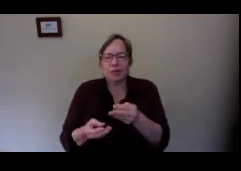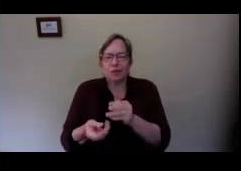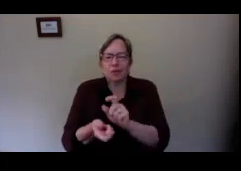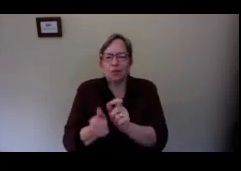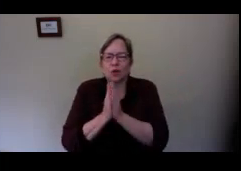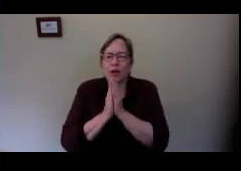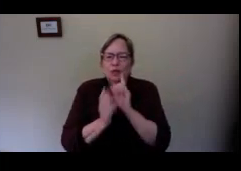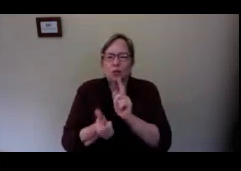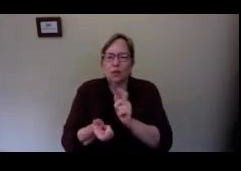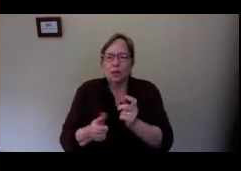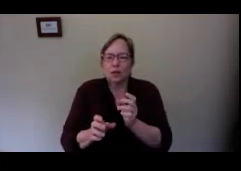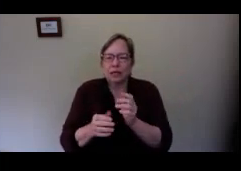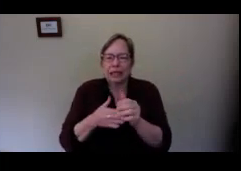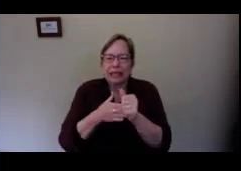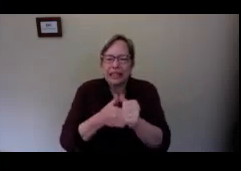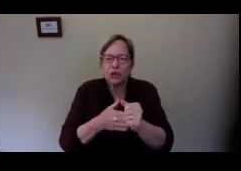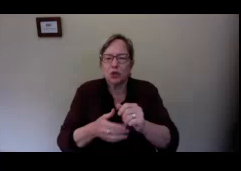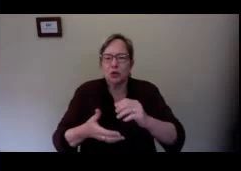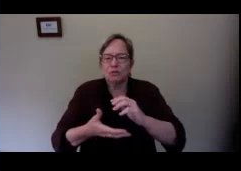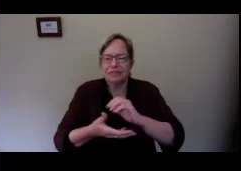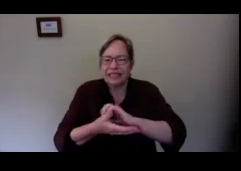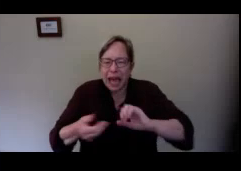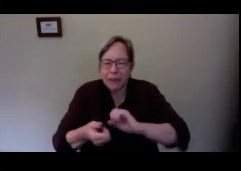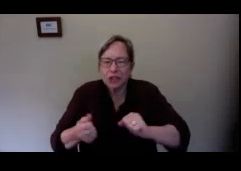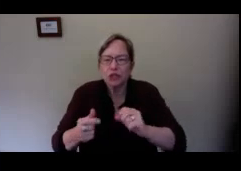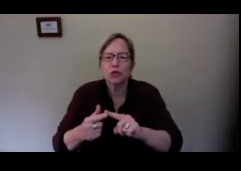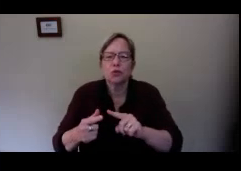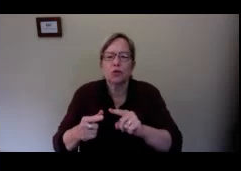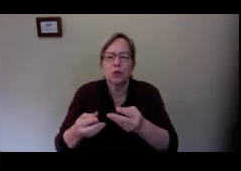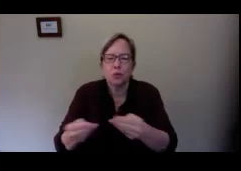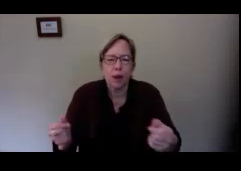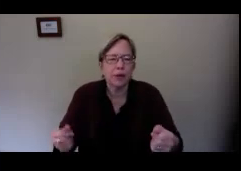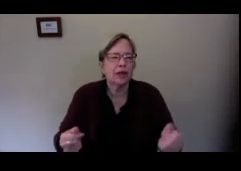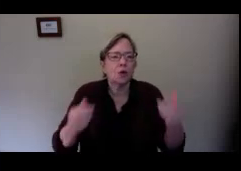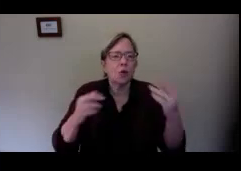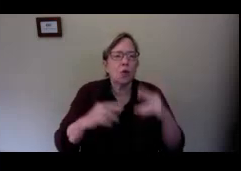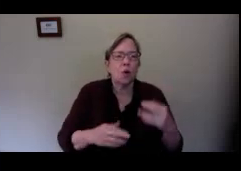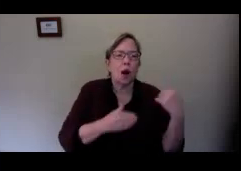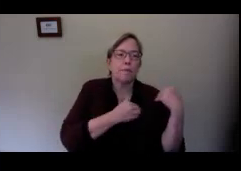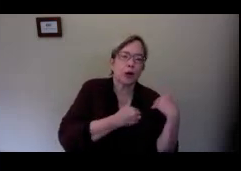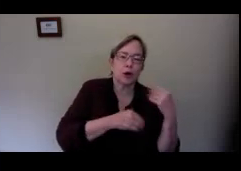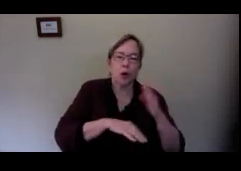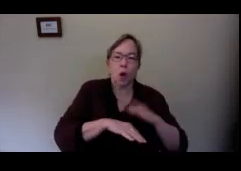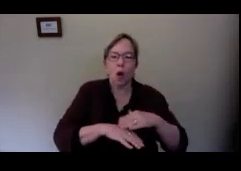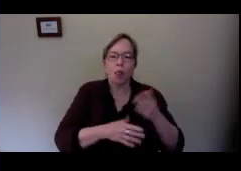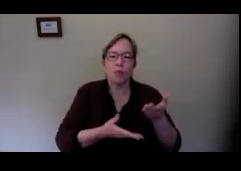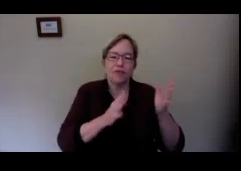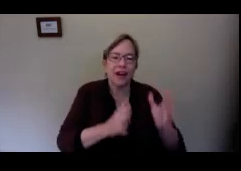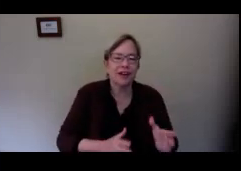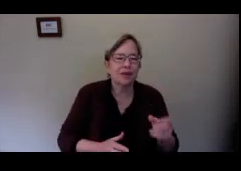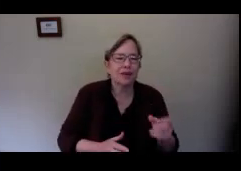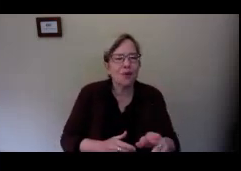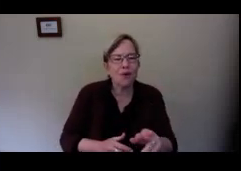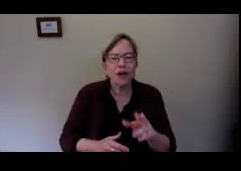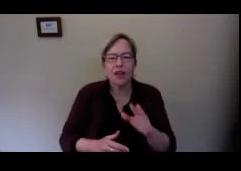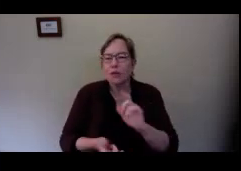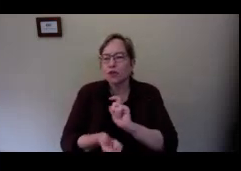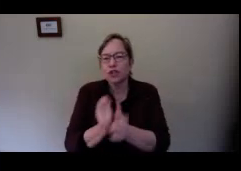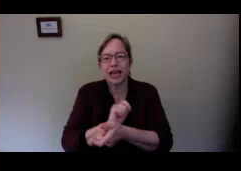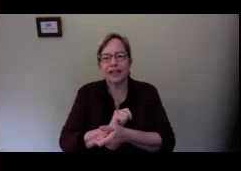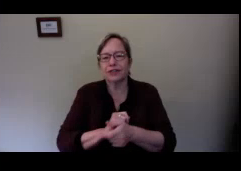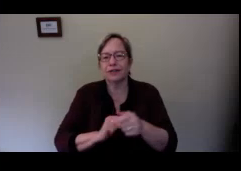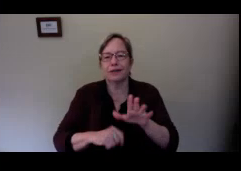the request would place an undue burden on the provider, or if the request would fundamentally alter the nature of the provider's operation.